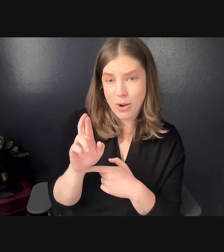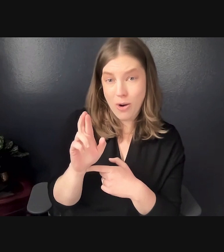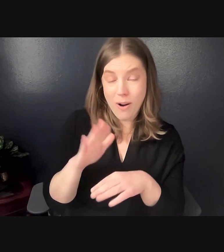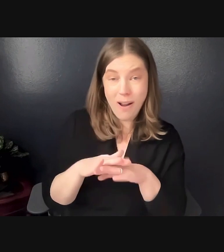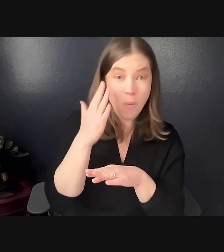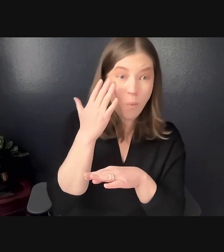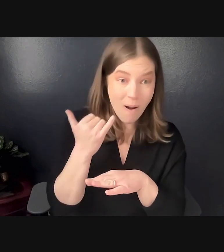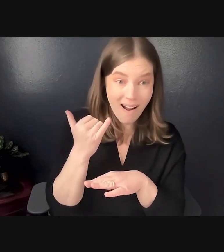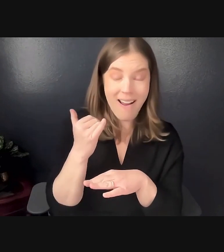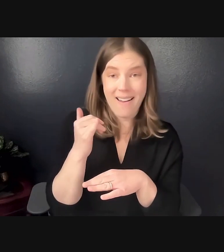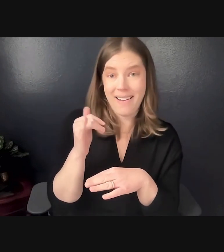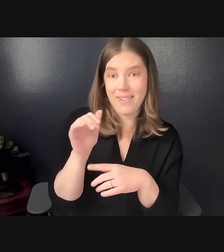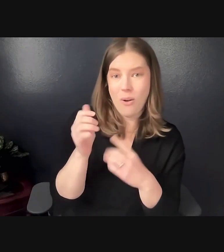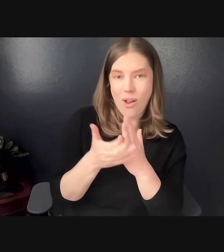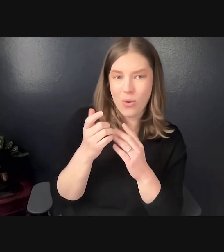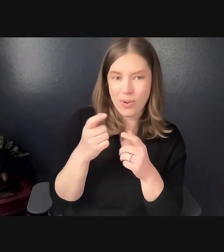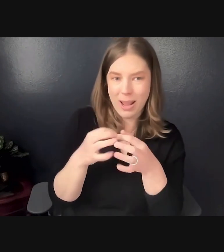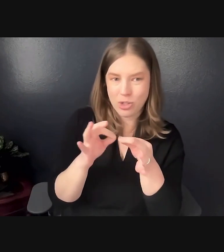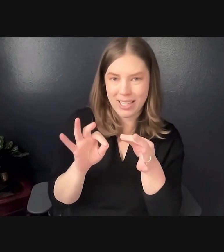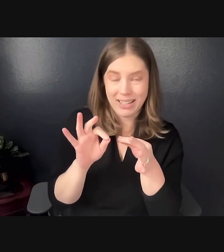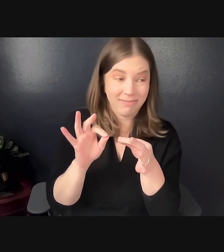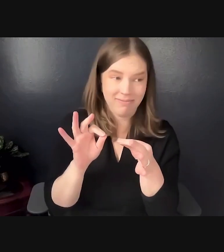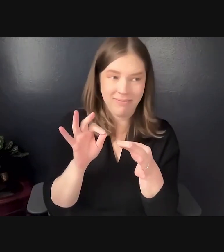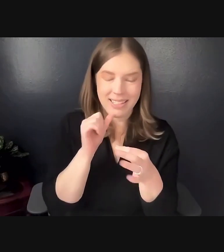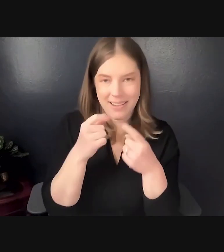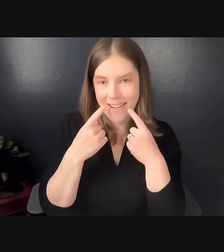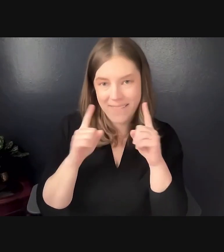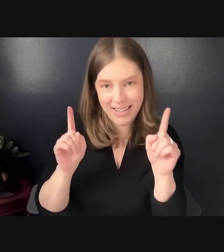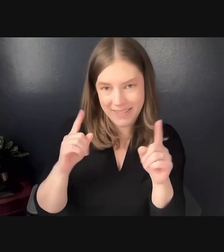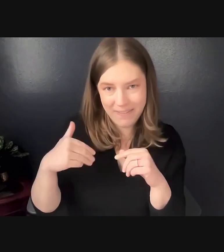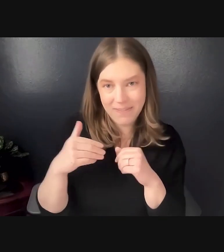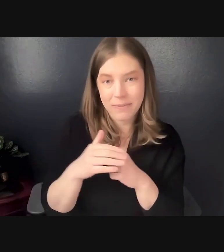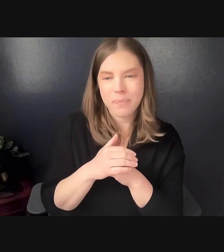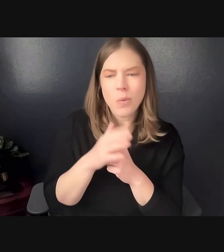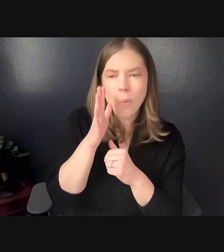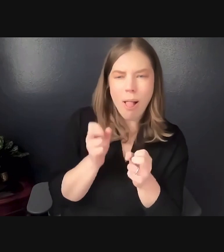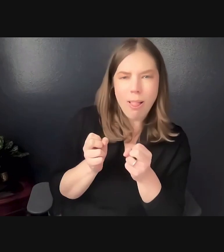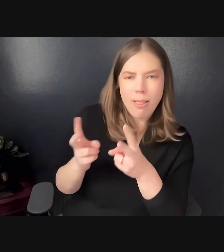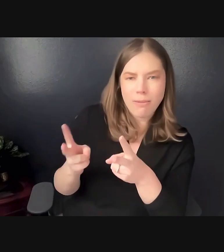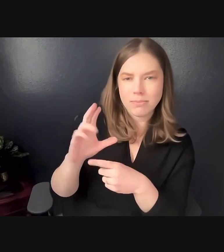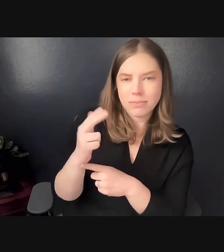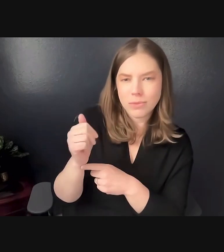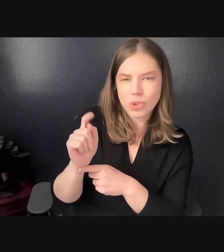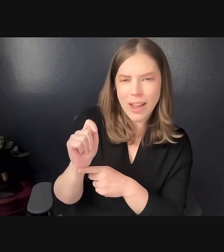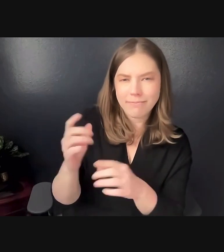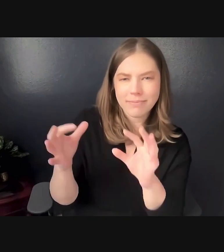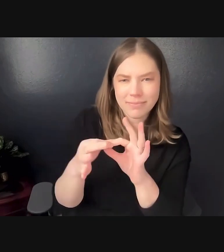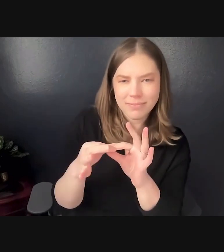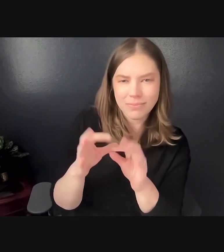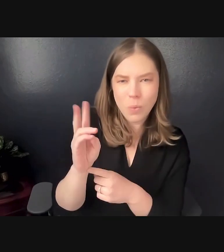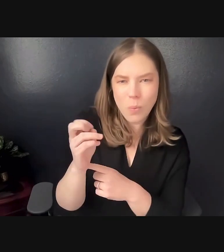you to watch our webinar on why automatic captioning is not considered